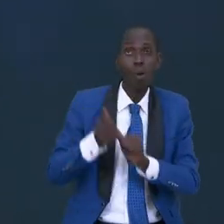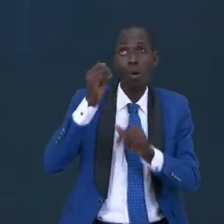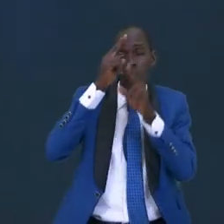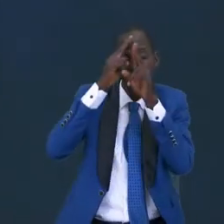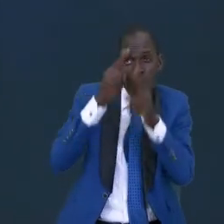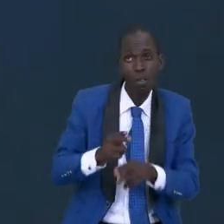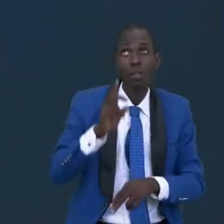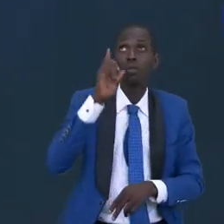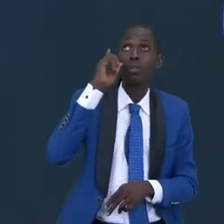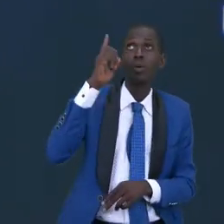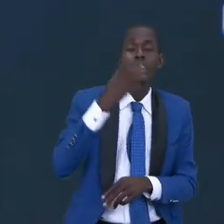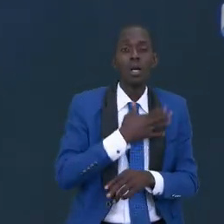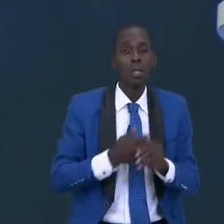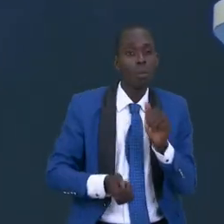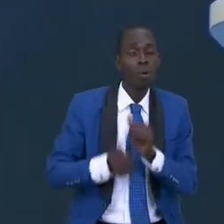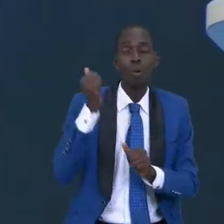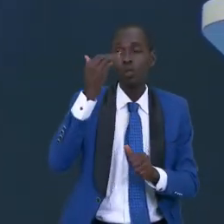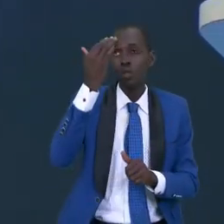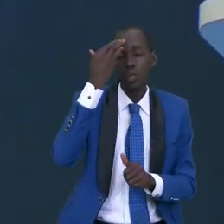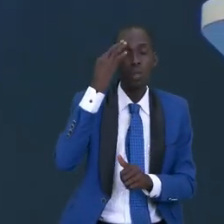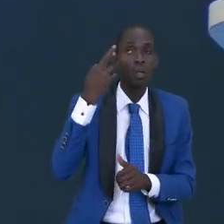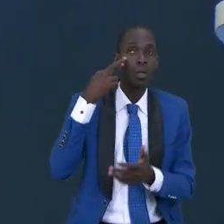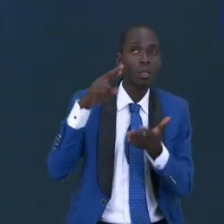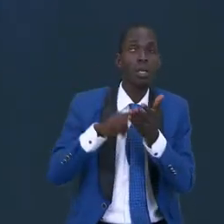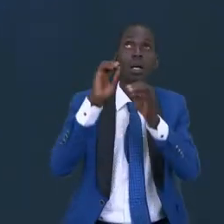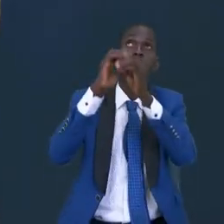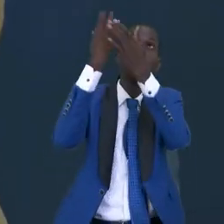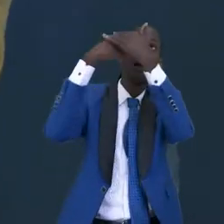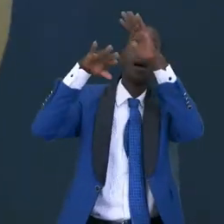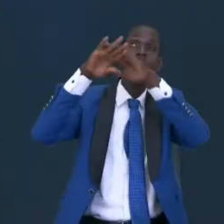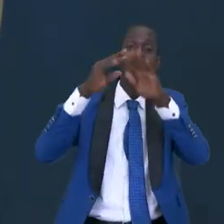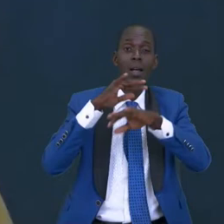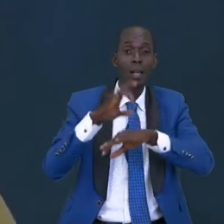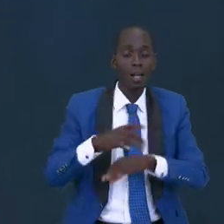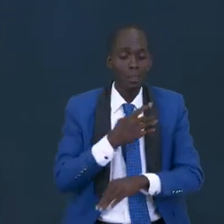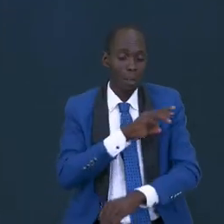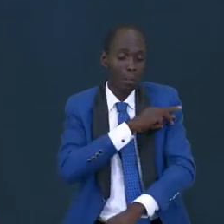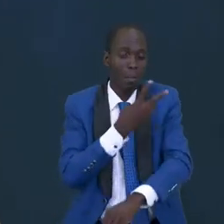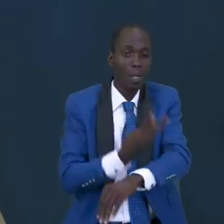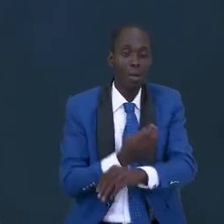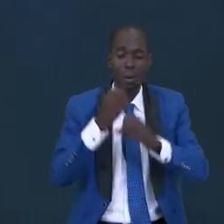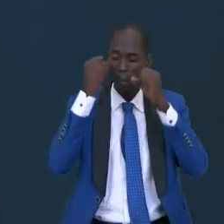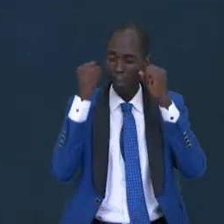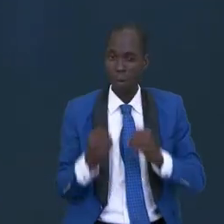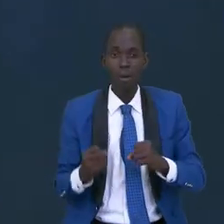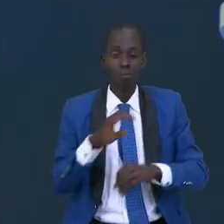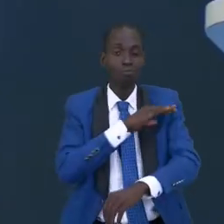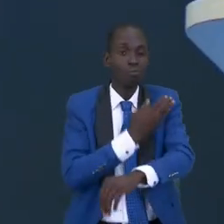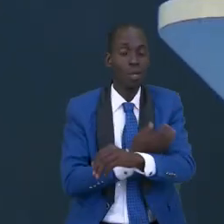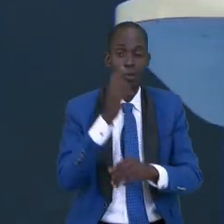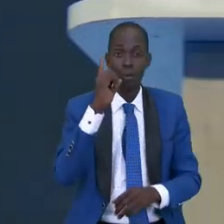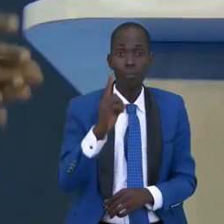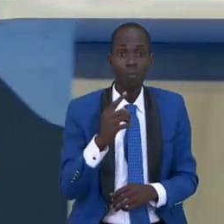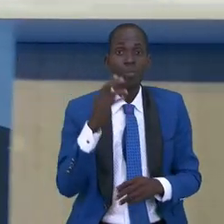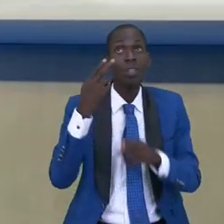most recognized in heaven and on earth, and the mighty, powerful one, his name is